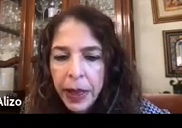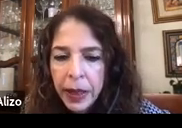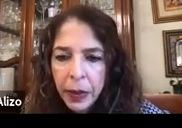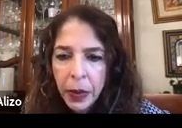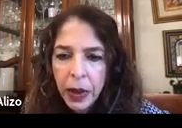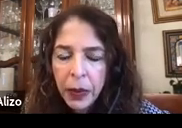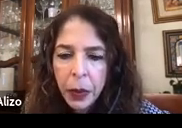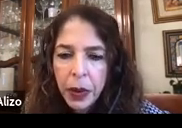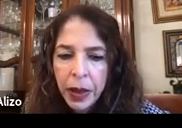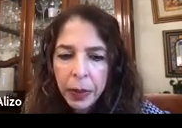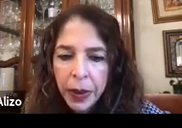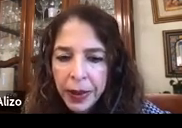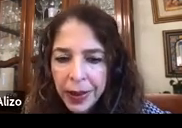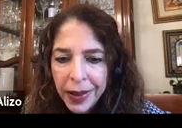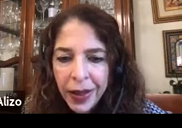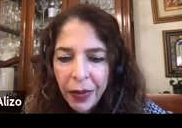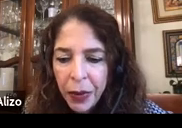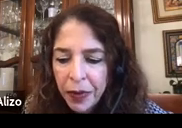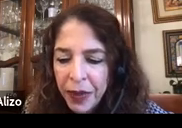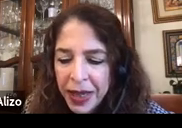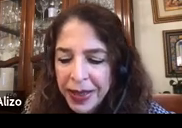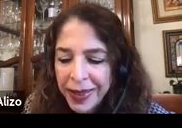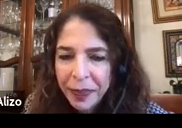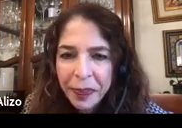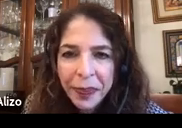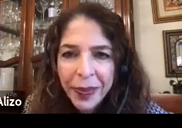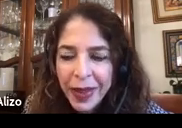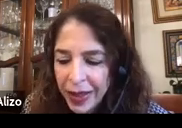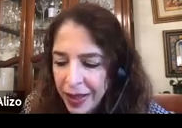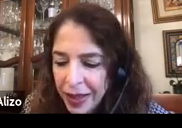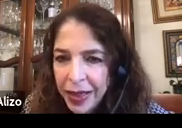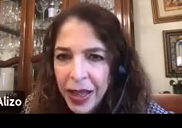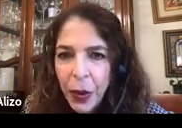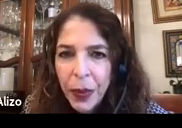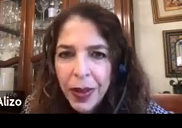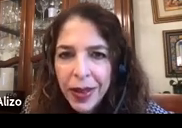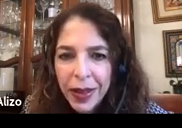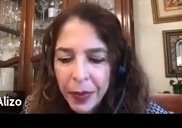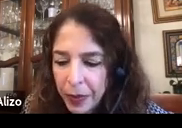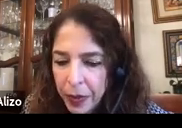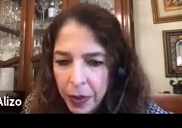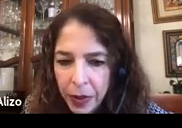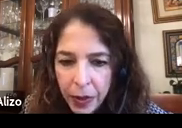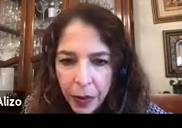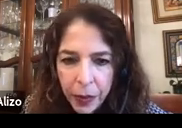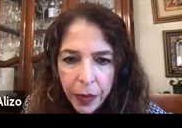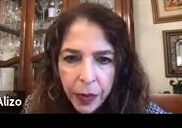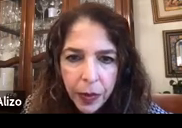been pinned, so you don't have to worry about it for your convenience. Thank you.